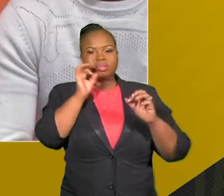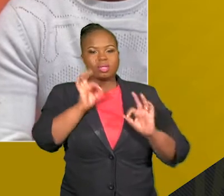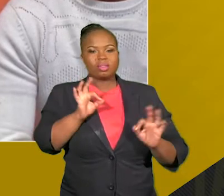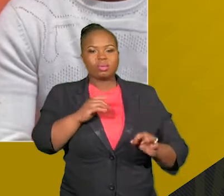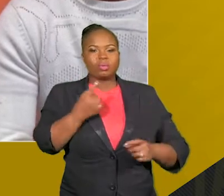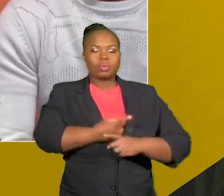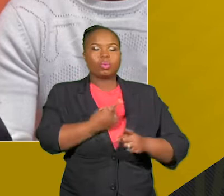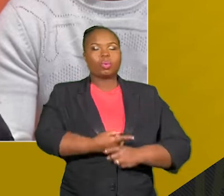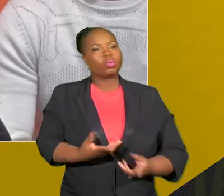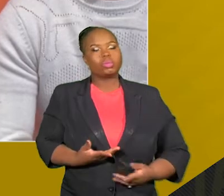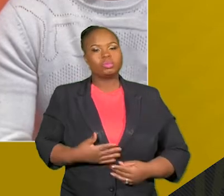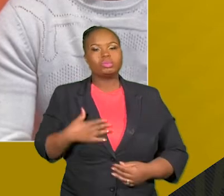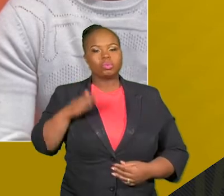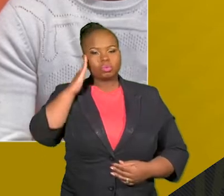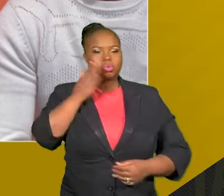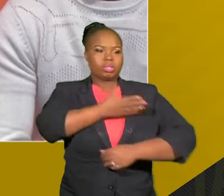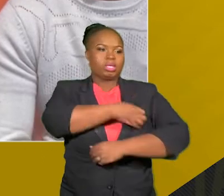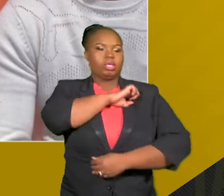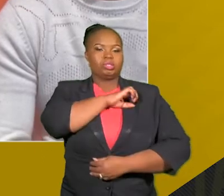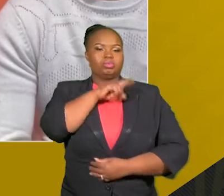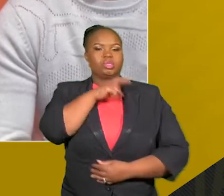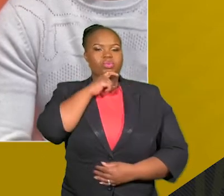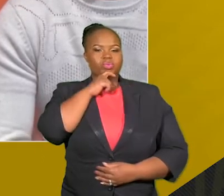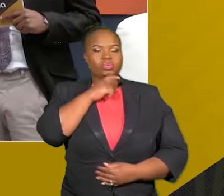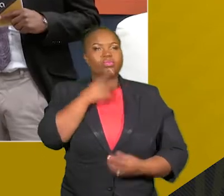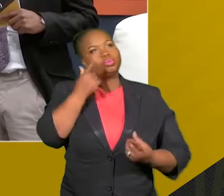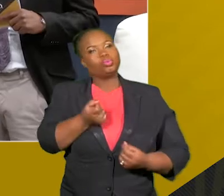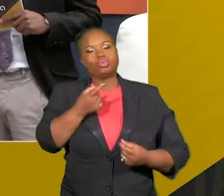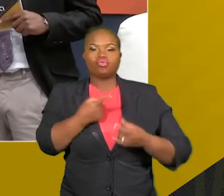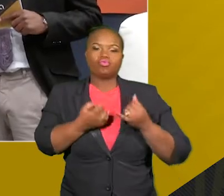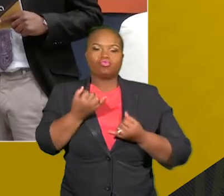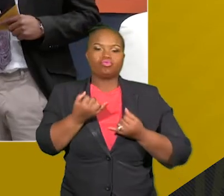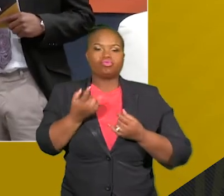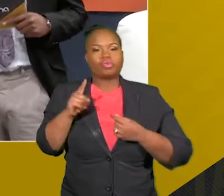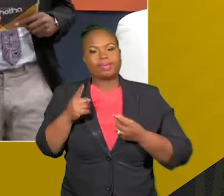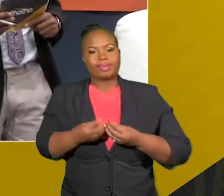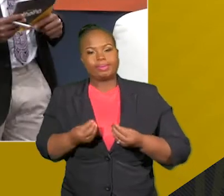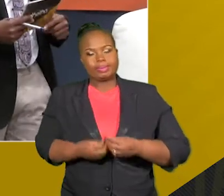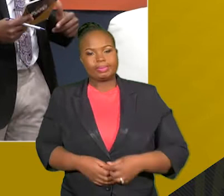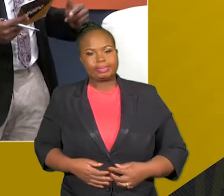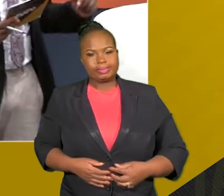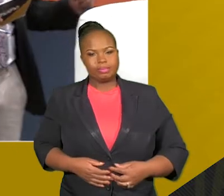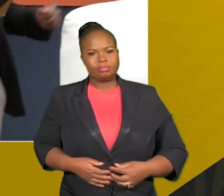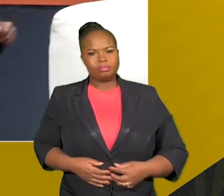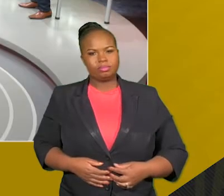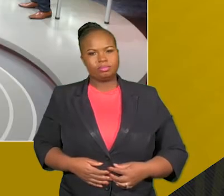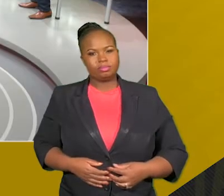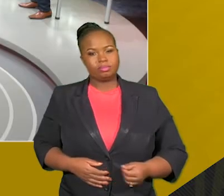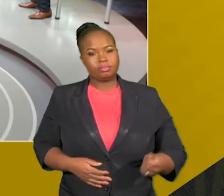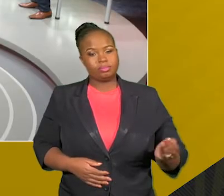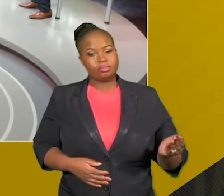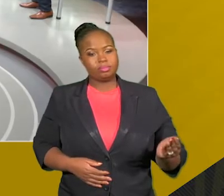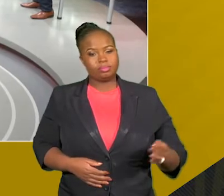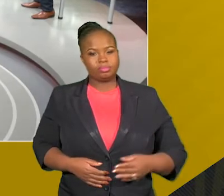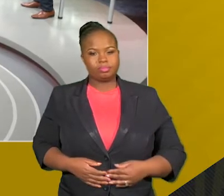always find ourselves taking the energy that we're supposed to use, doing the right things, to do the wrong things. Okay, cool stuff. Let's come back to you, Nicolette. All right, let's go